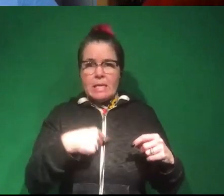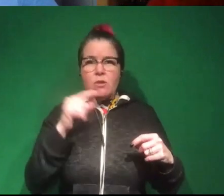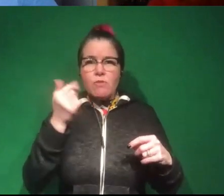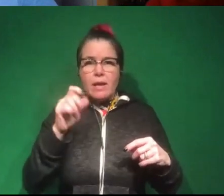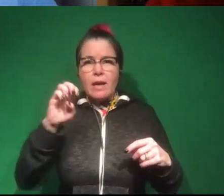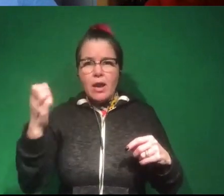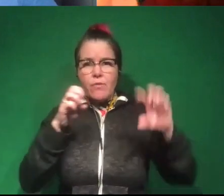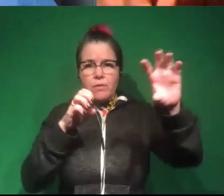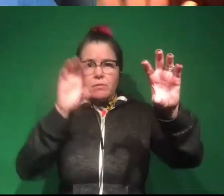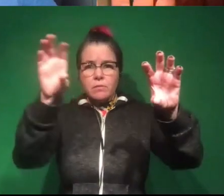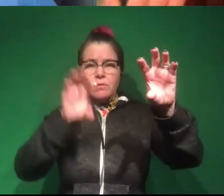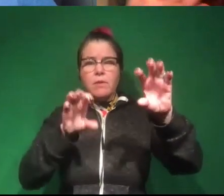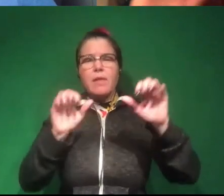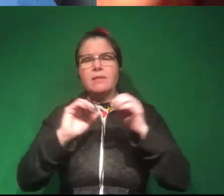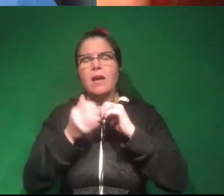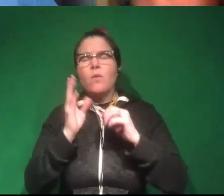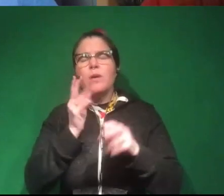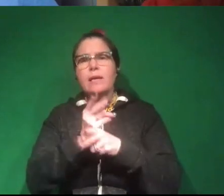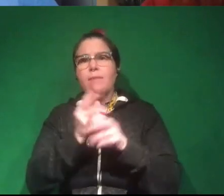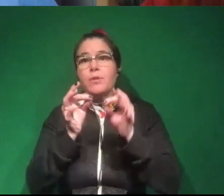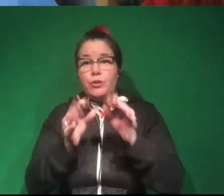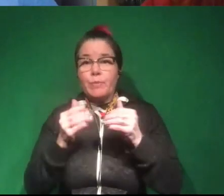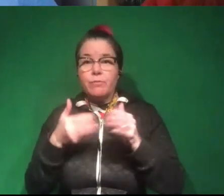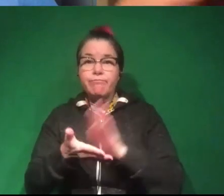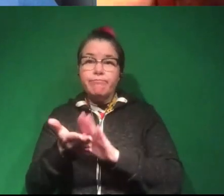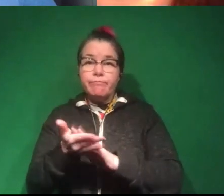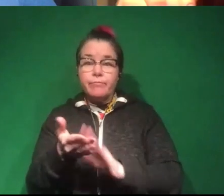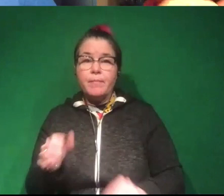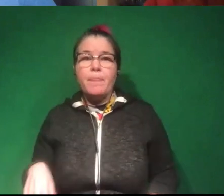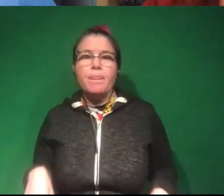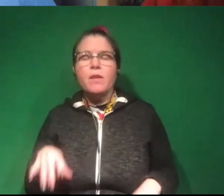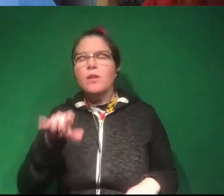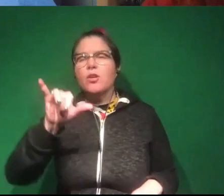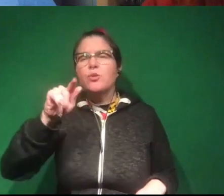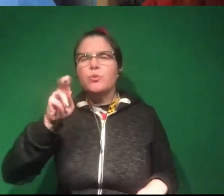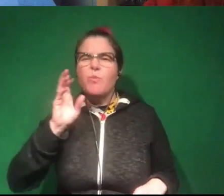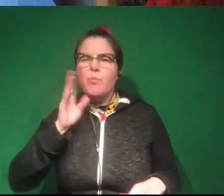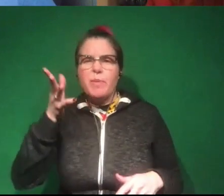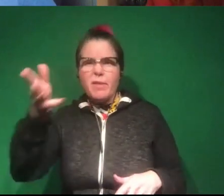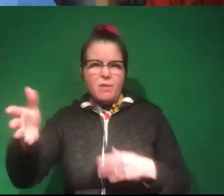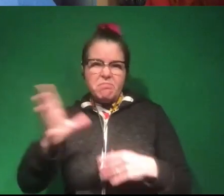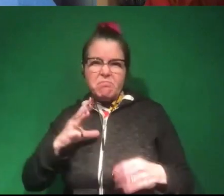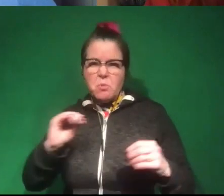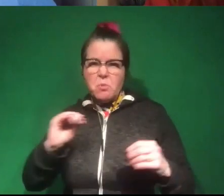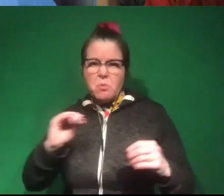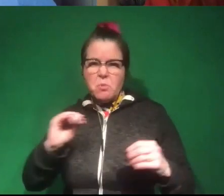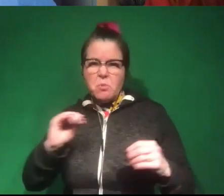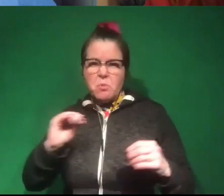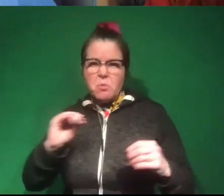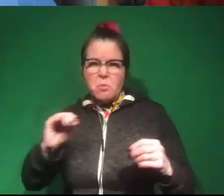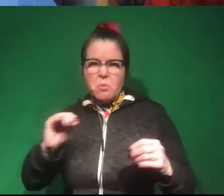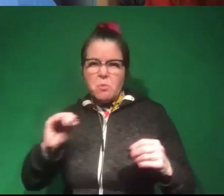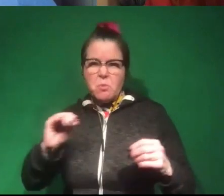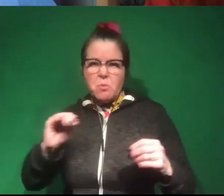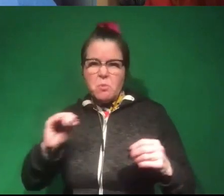Erin, and that's how you'll keep that ASL going. On the YouTube, it'll be no problem. You'll be able to see it. Perfect. All right, here we